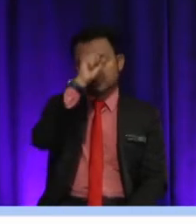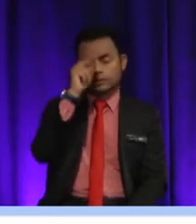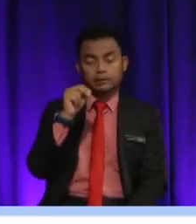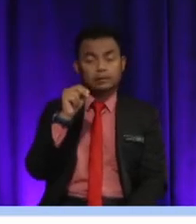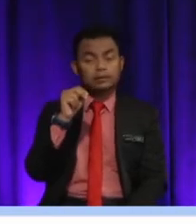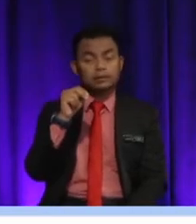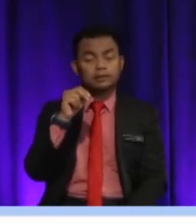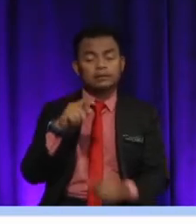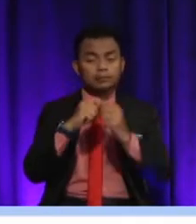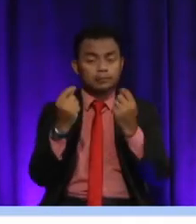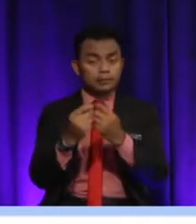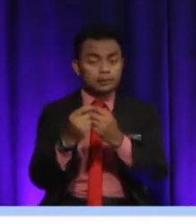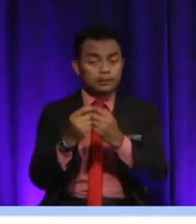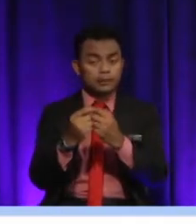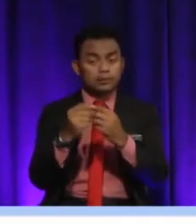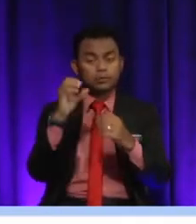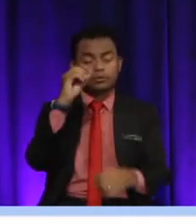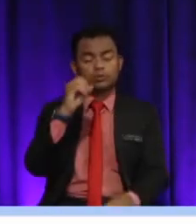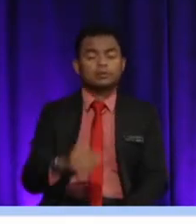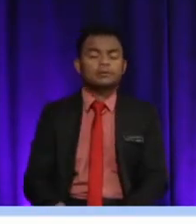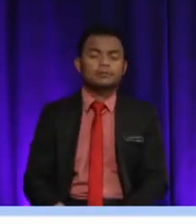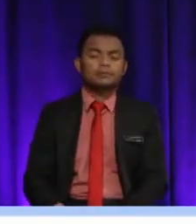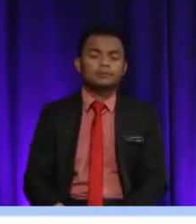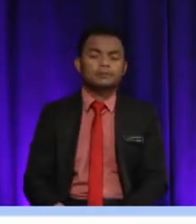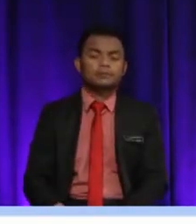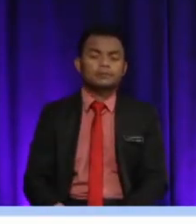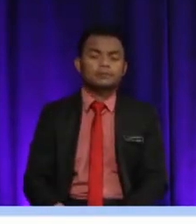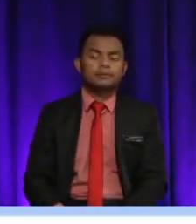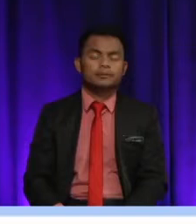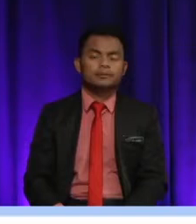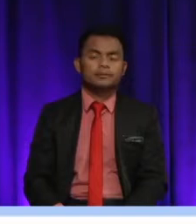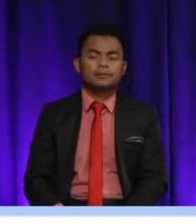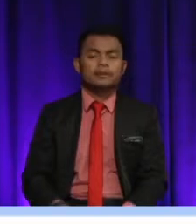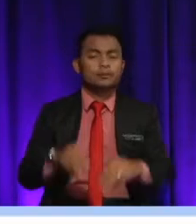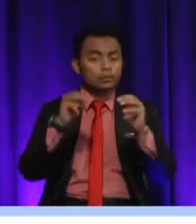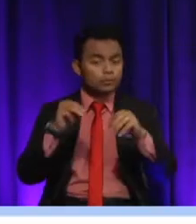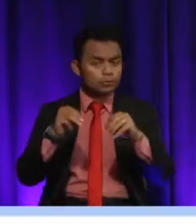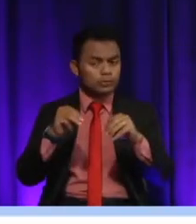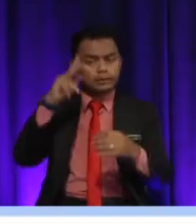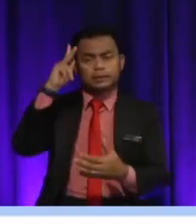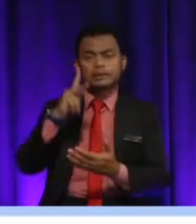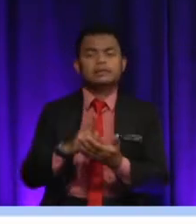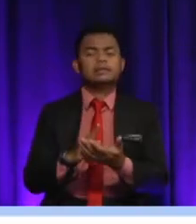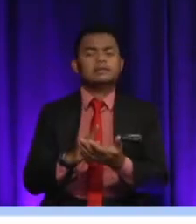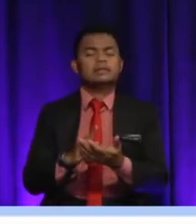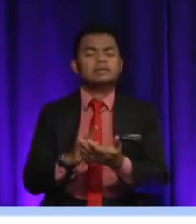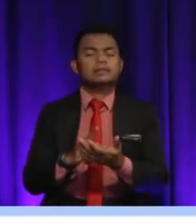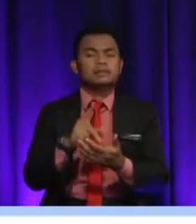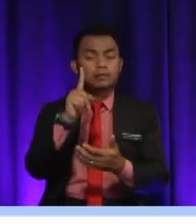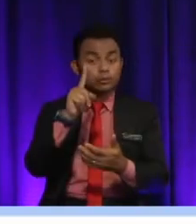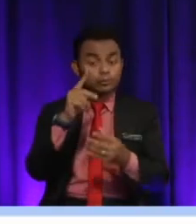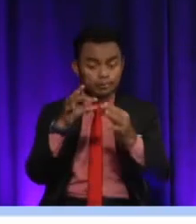parts. Yeah. So pupils, for each of the sentence, they would have to identify one word from the text